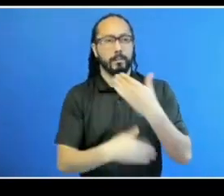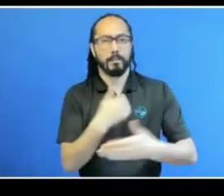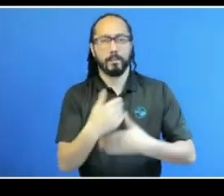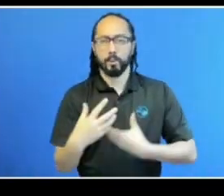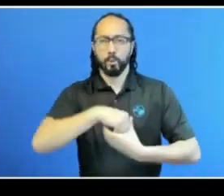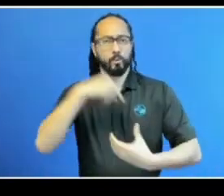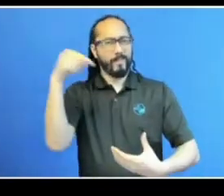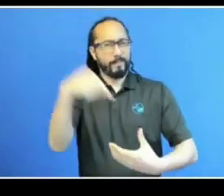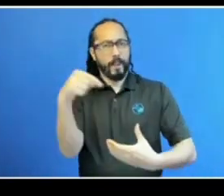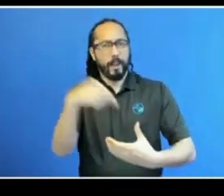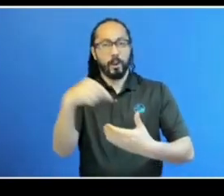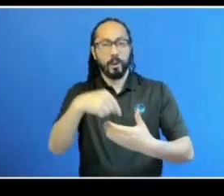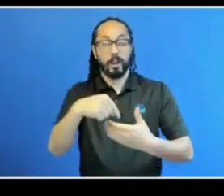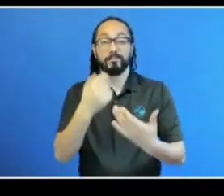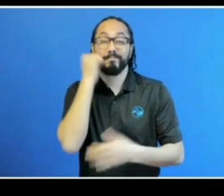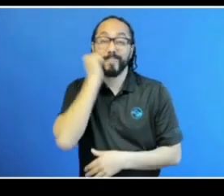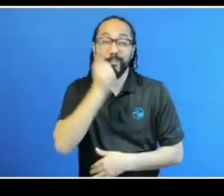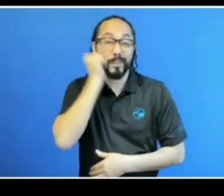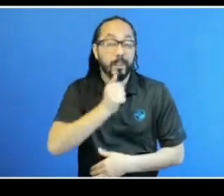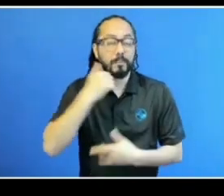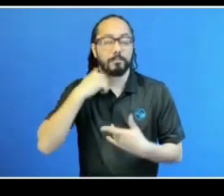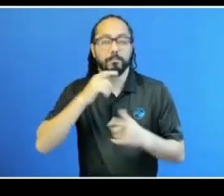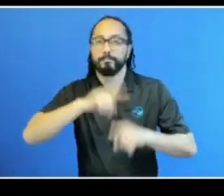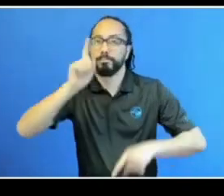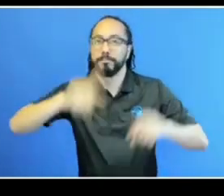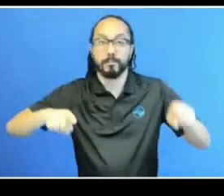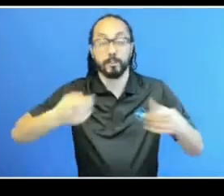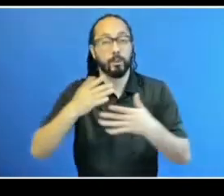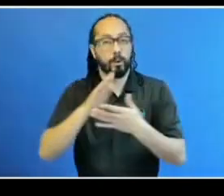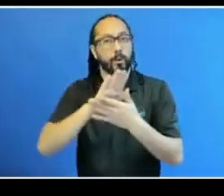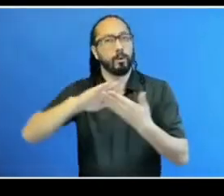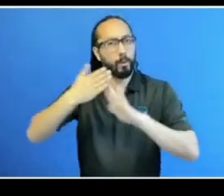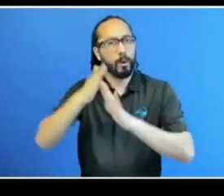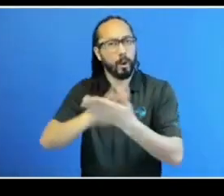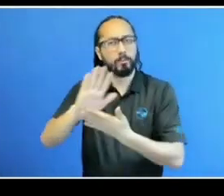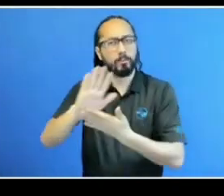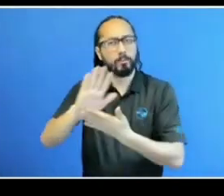does its best to prepare you for that. So thank you.